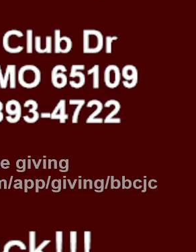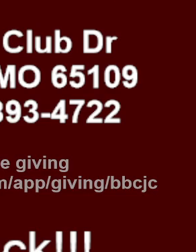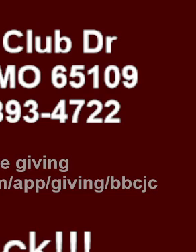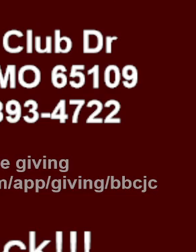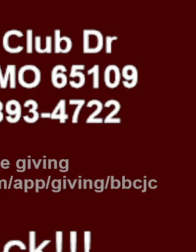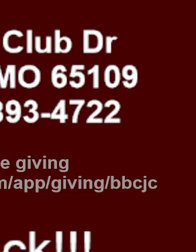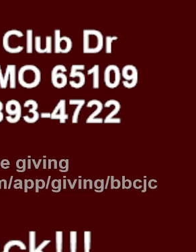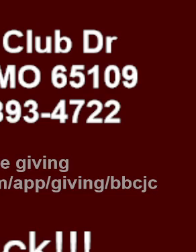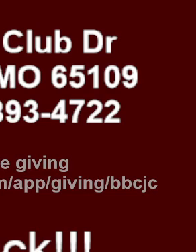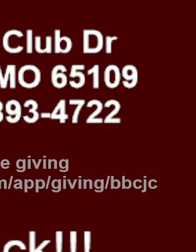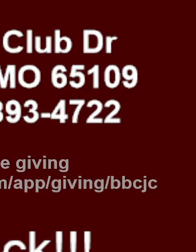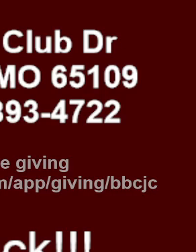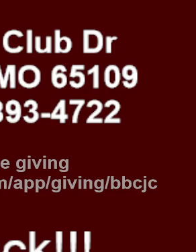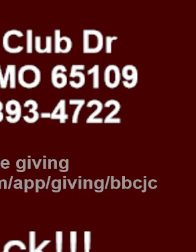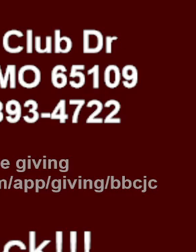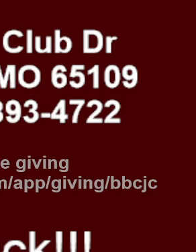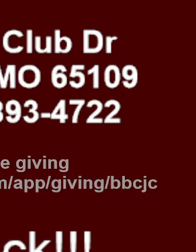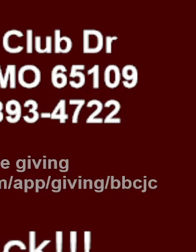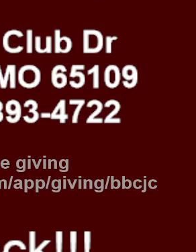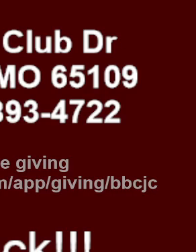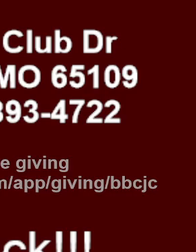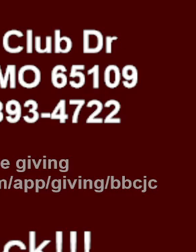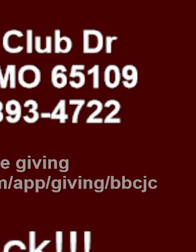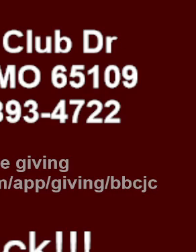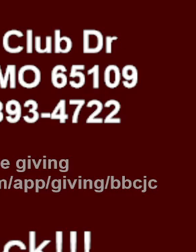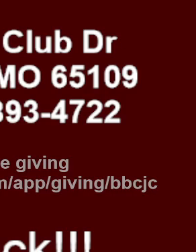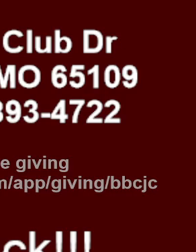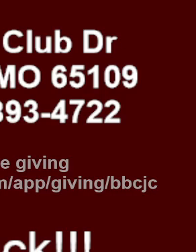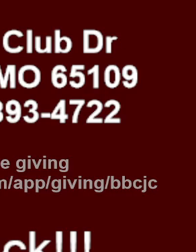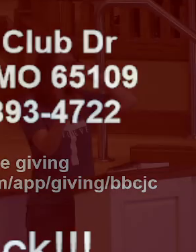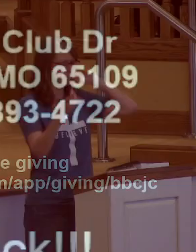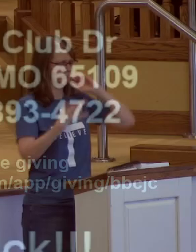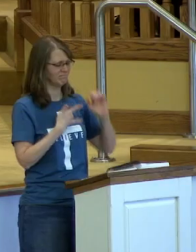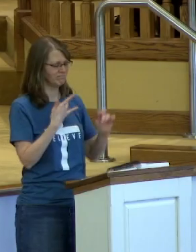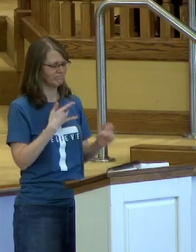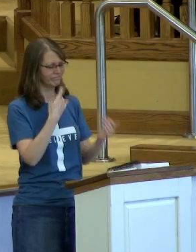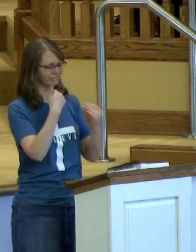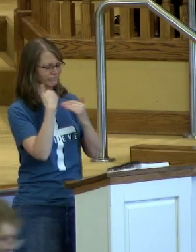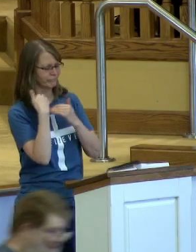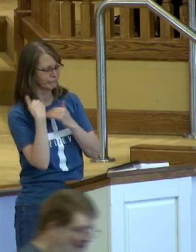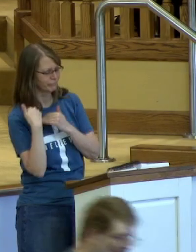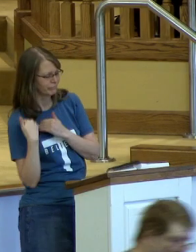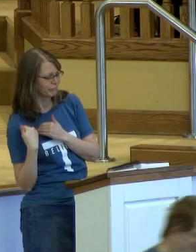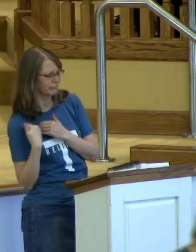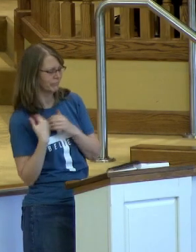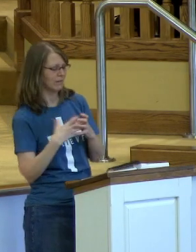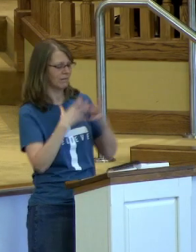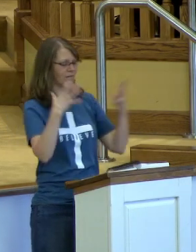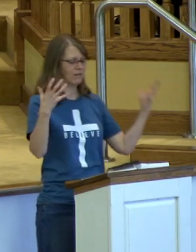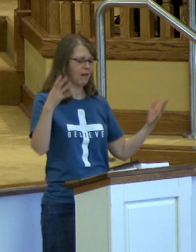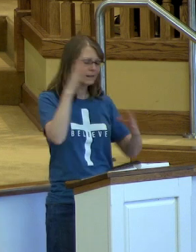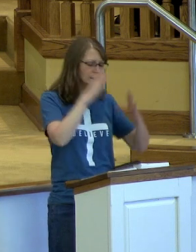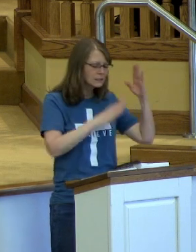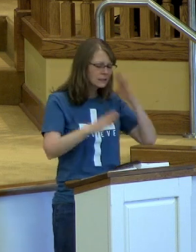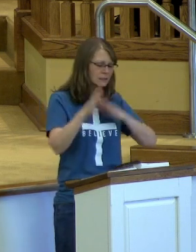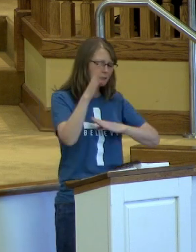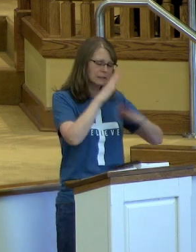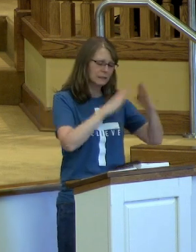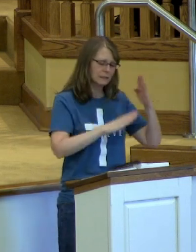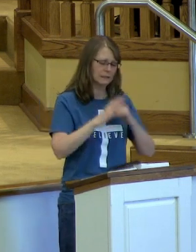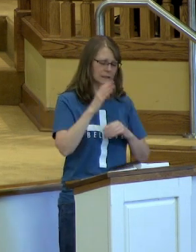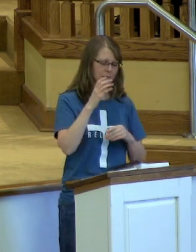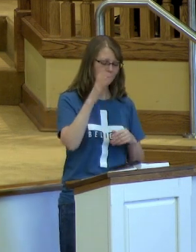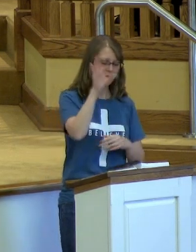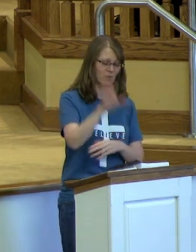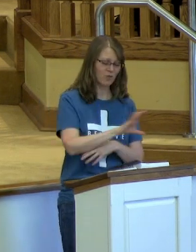All right, on verse number 2, are you ever burdened? Are you ever burdened with a load of care? Does